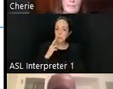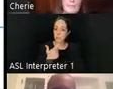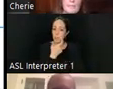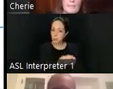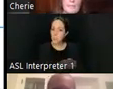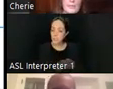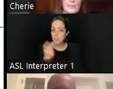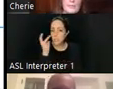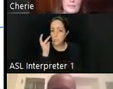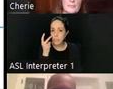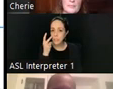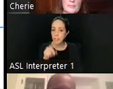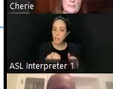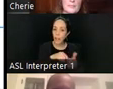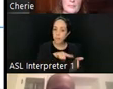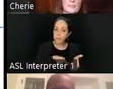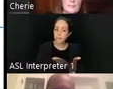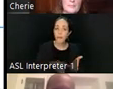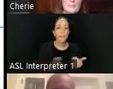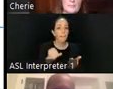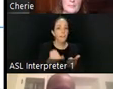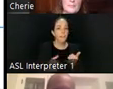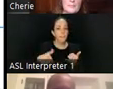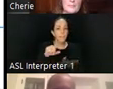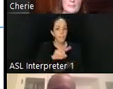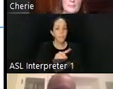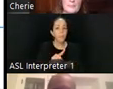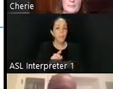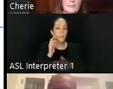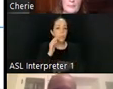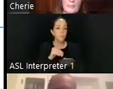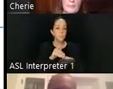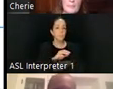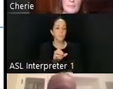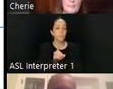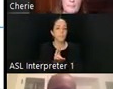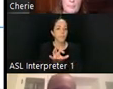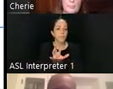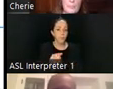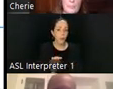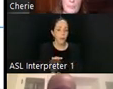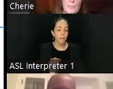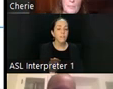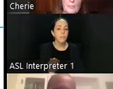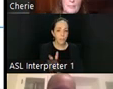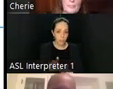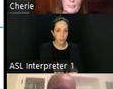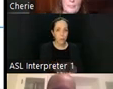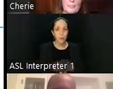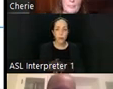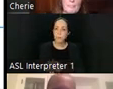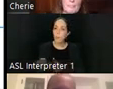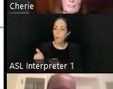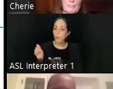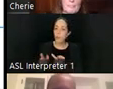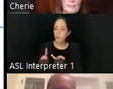hopefully, before the end of this week, I should have a draft. But I do have another partner. I can't remember his name.